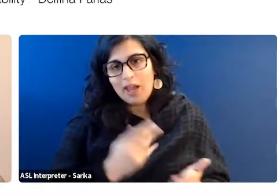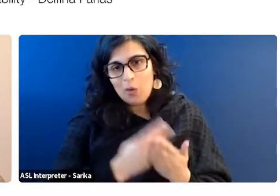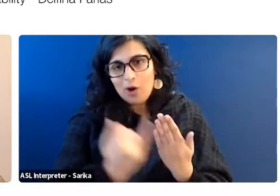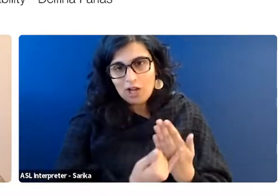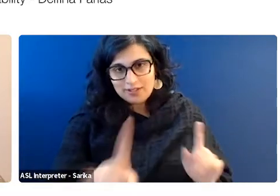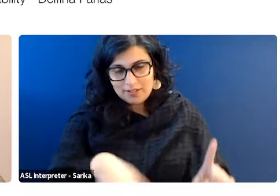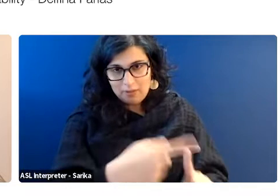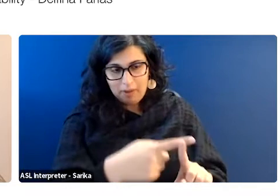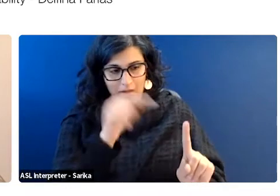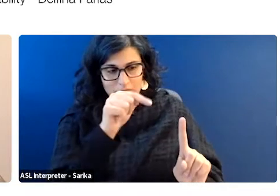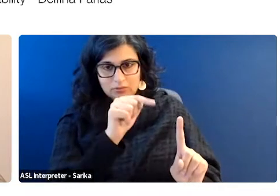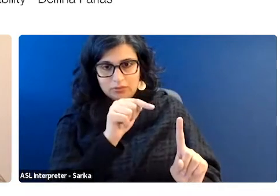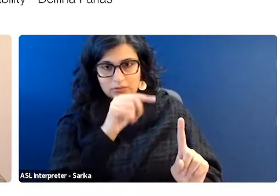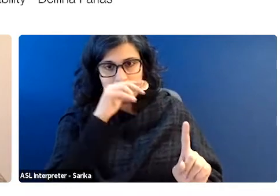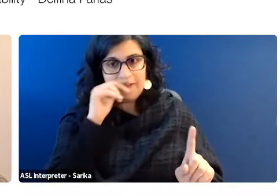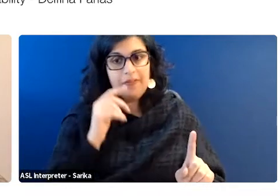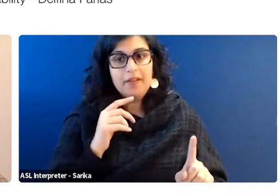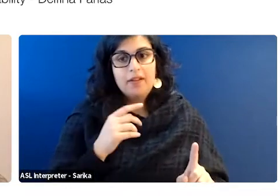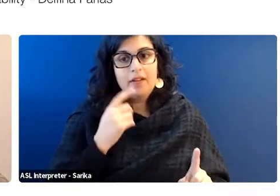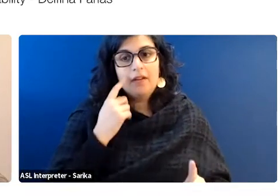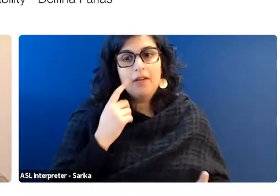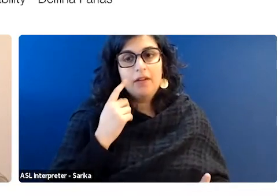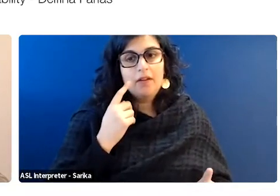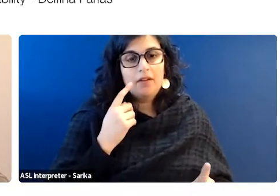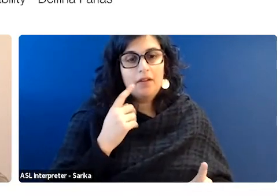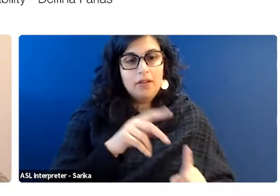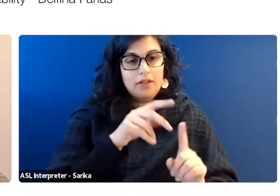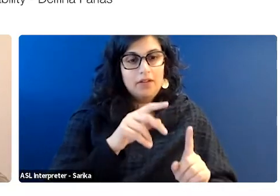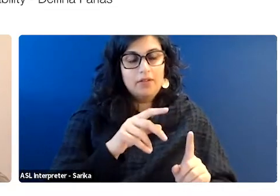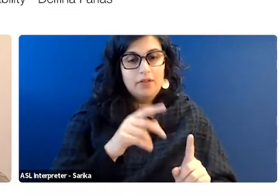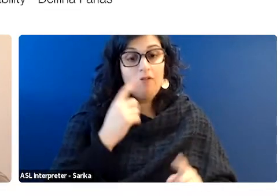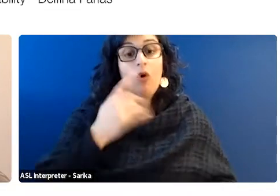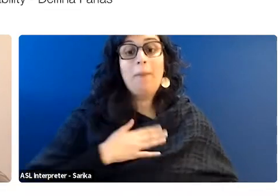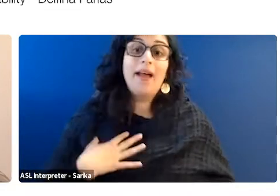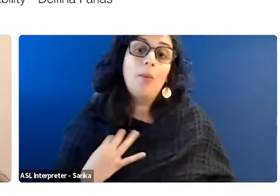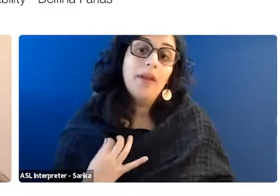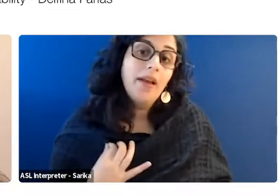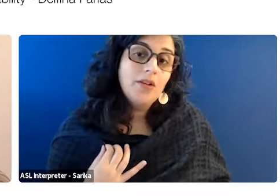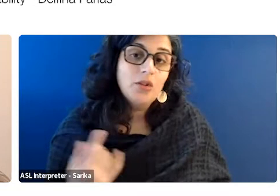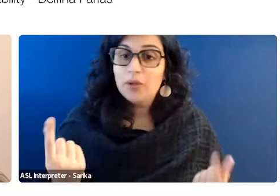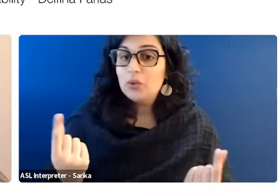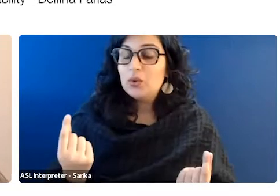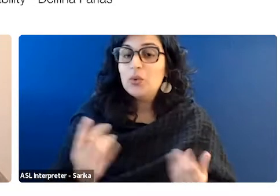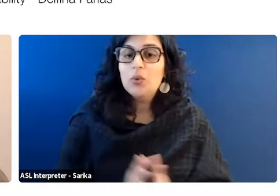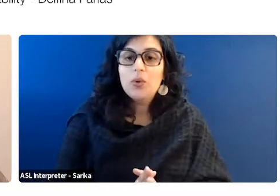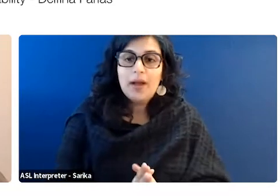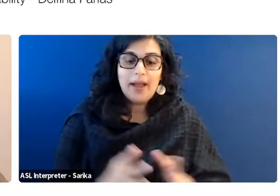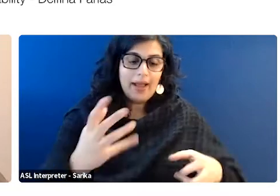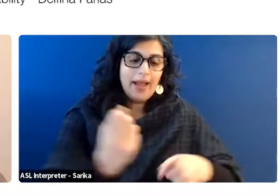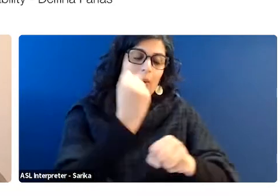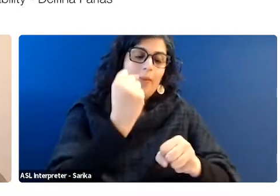about. For my application for this project, I made a garment out of